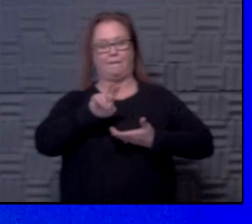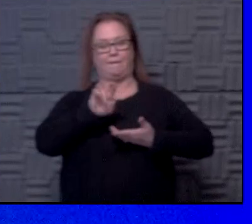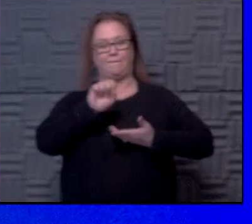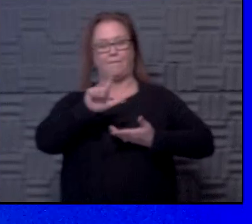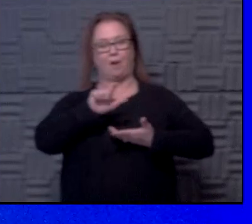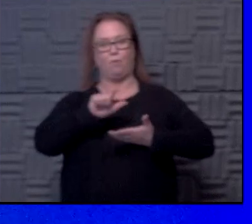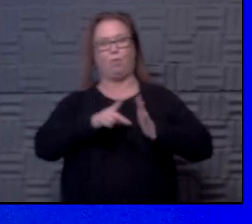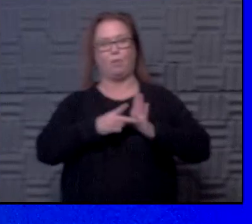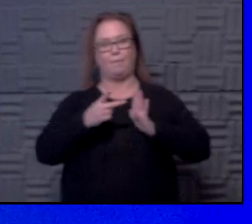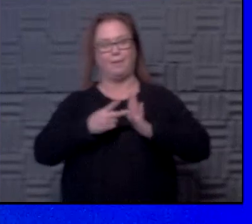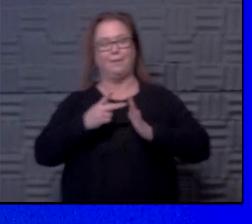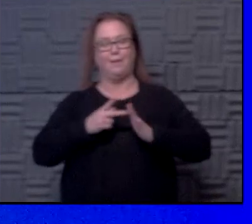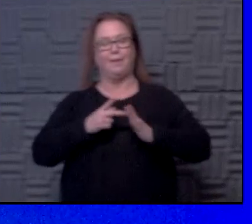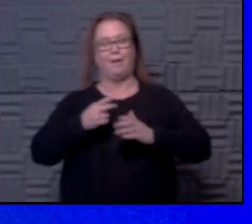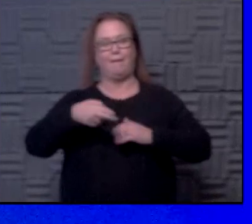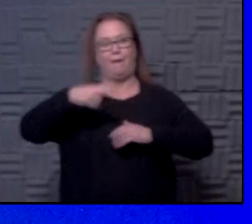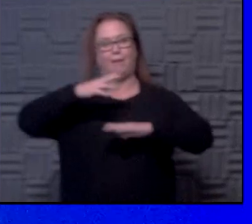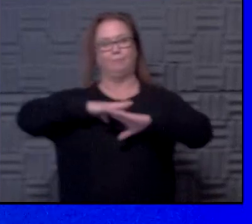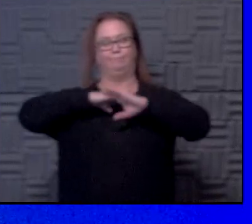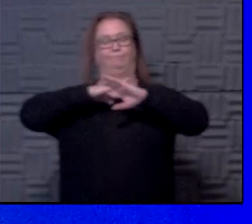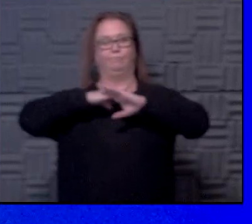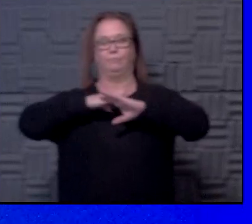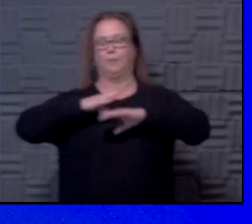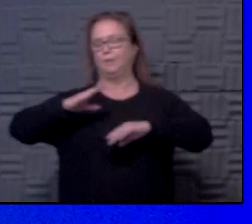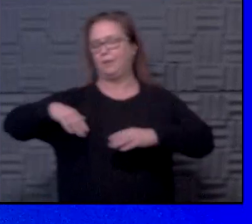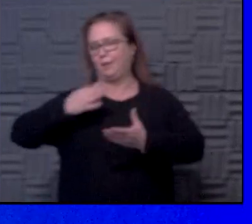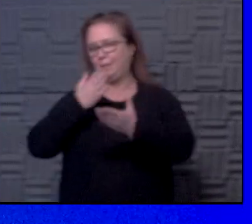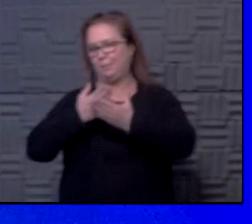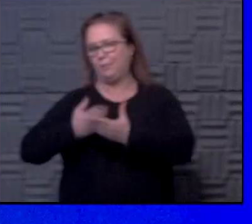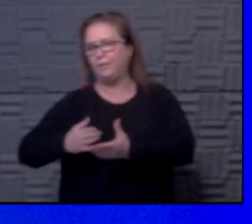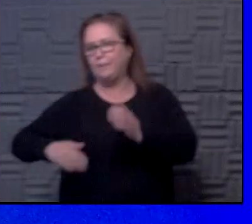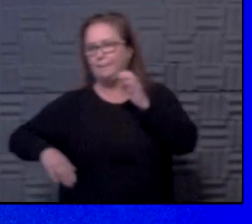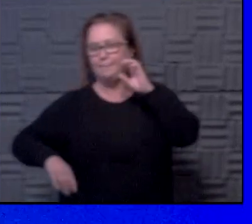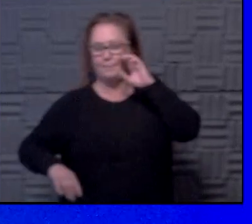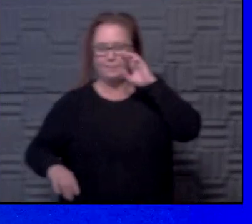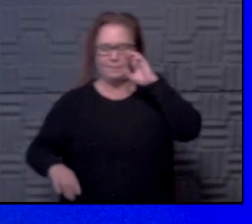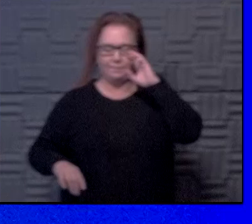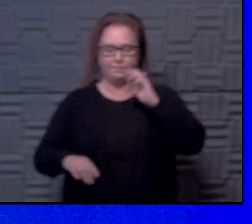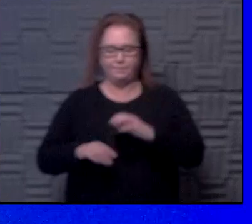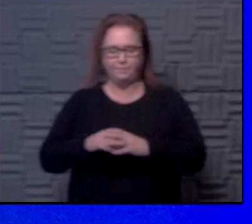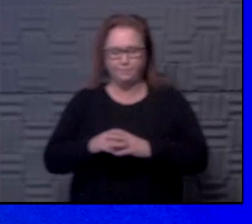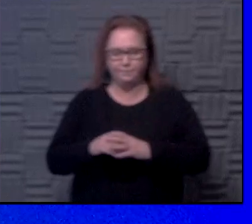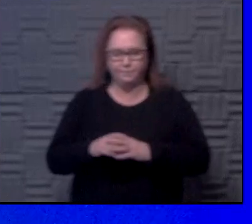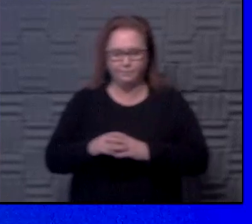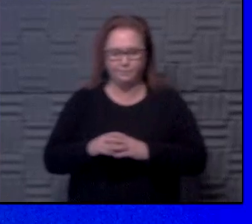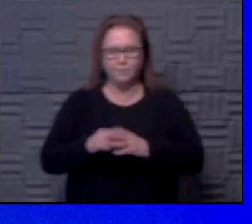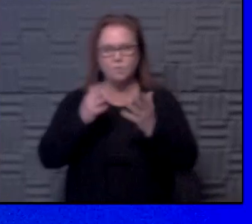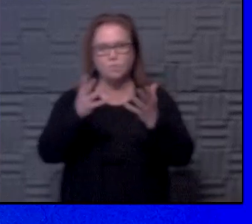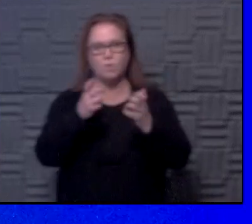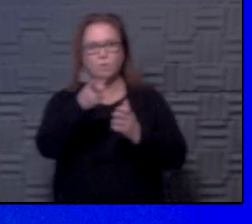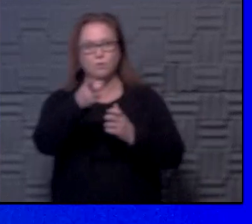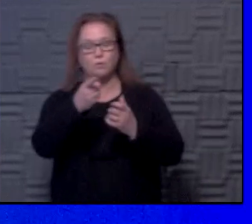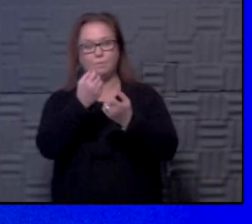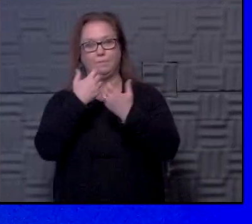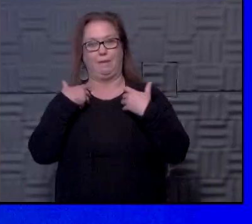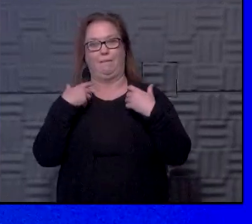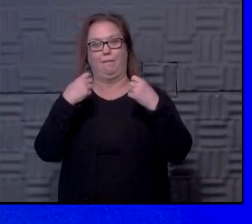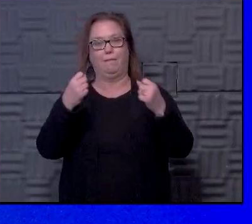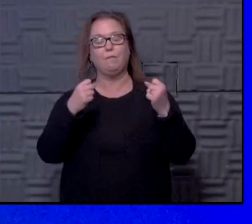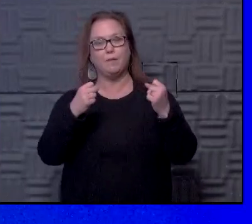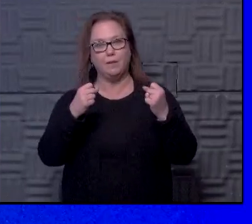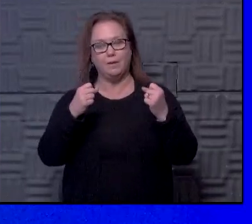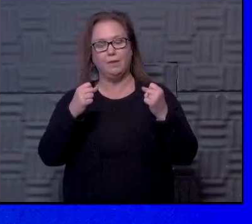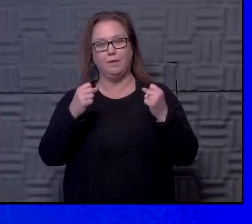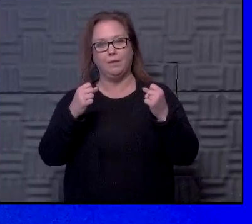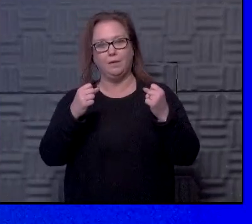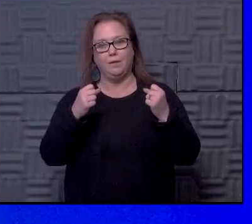and high viral titers, but that has not been proven yet. So we want you to stay well from